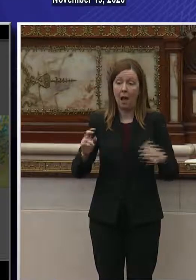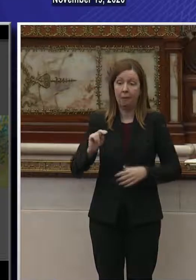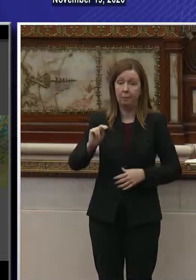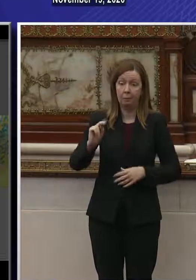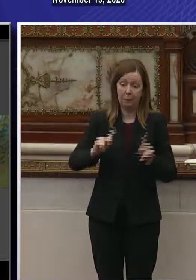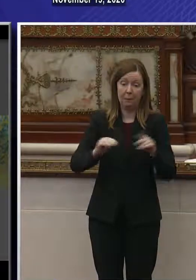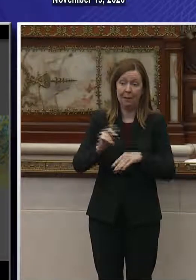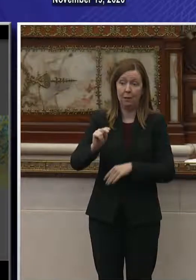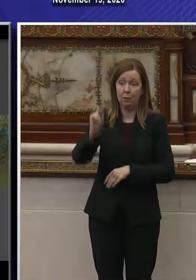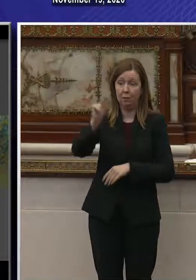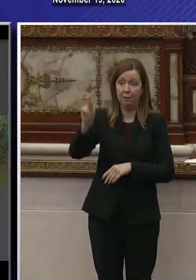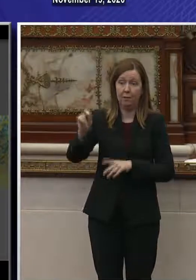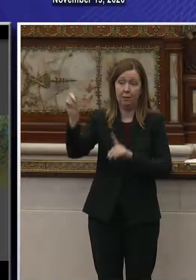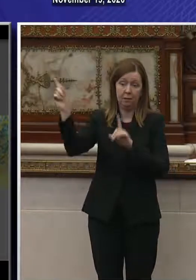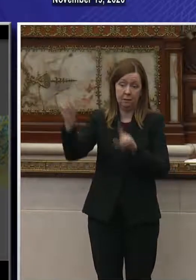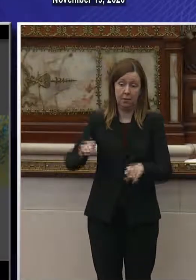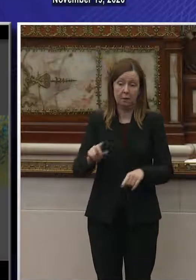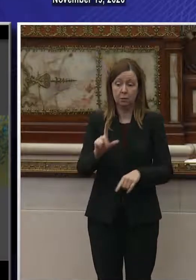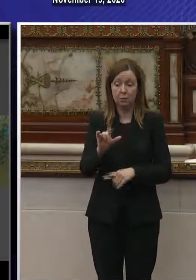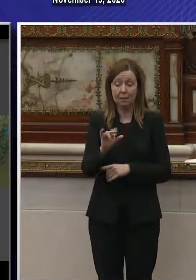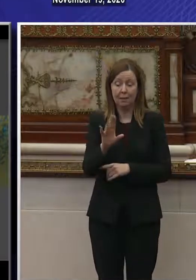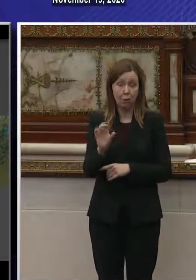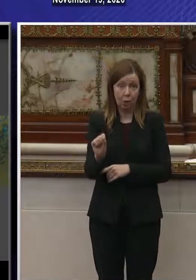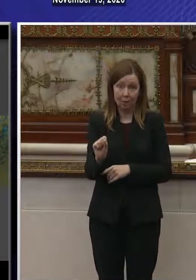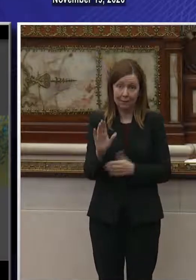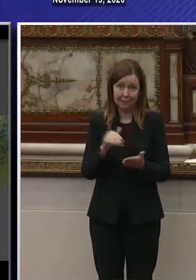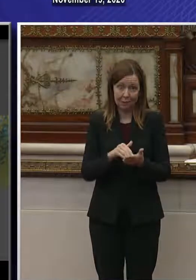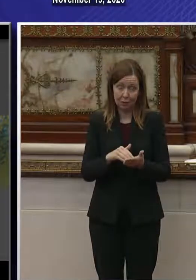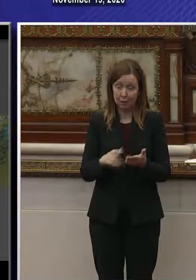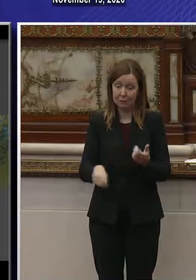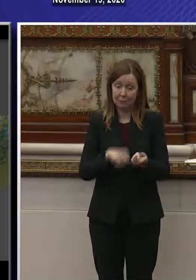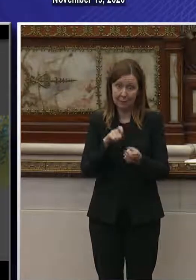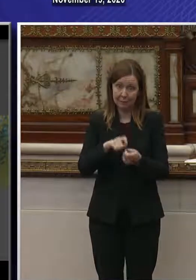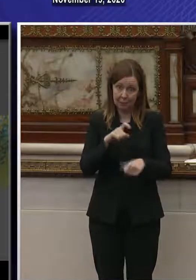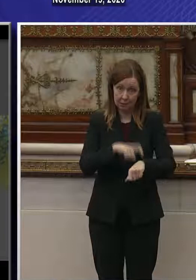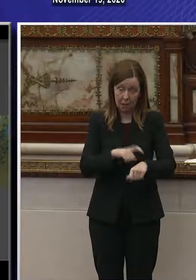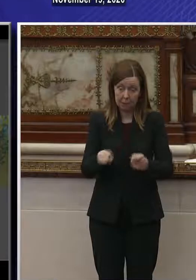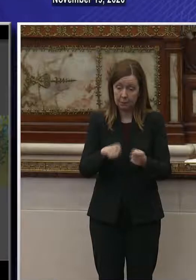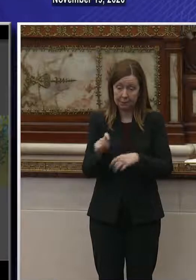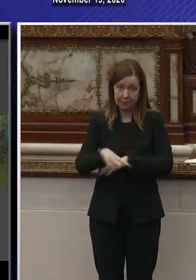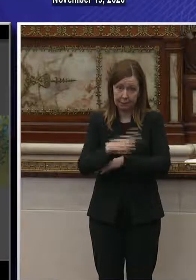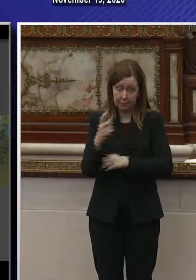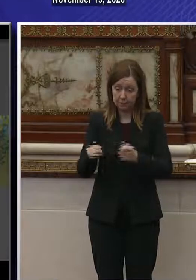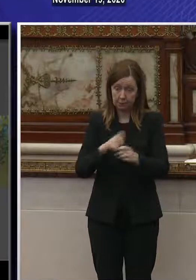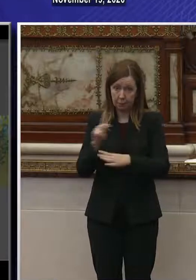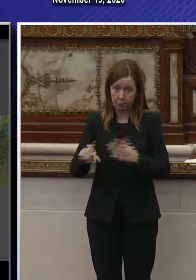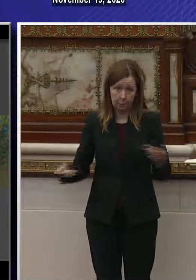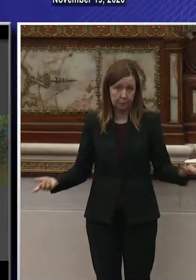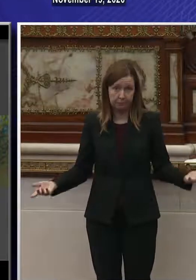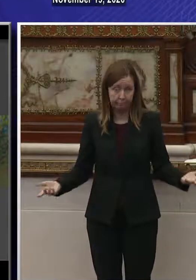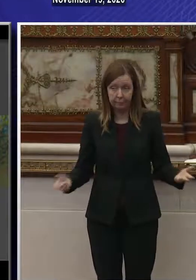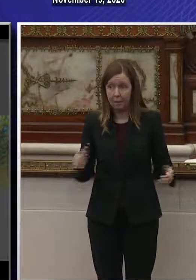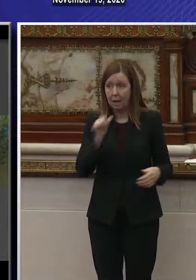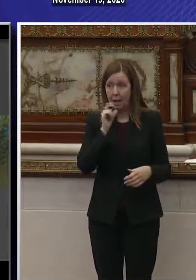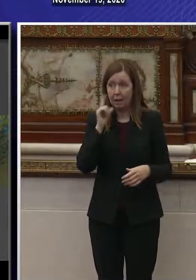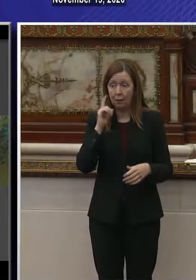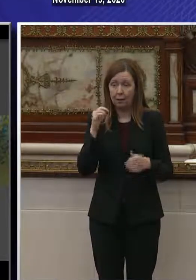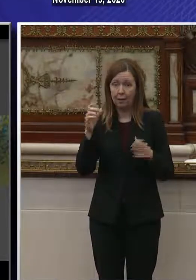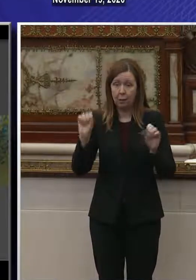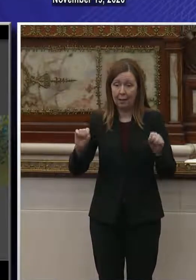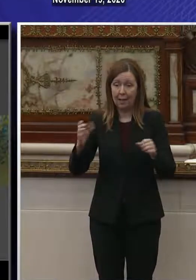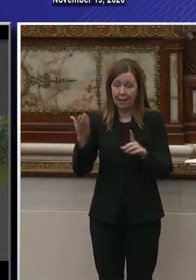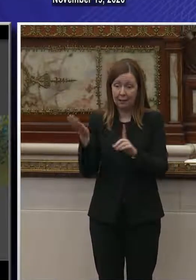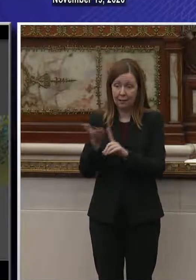come down to Leocora Center on set times, on set days, at set programs. I'm not sure we can get them to come